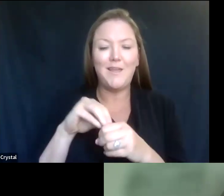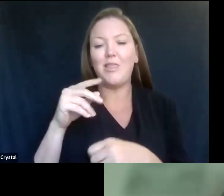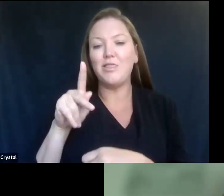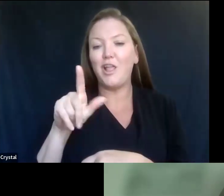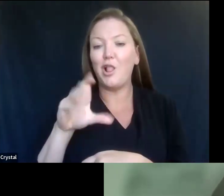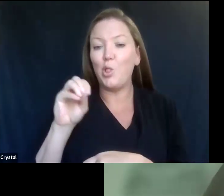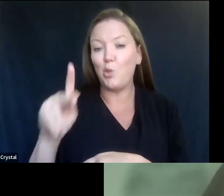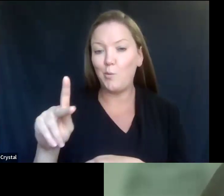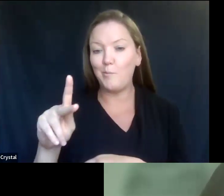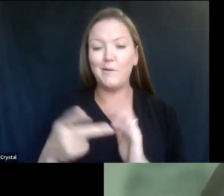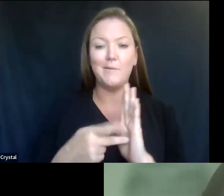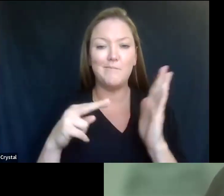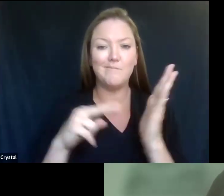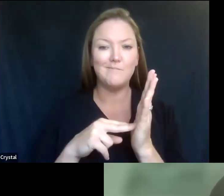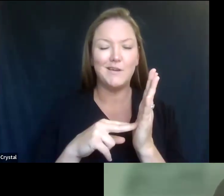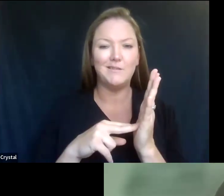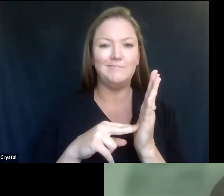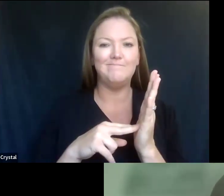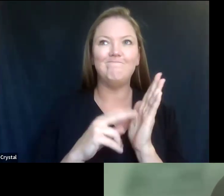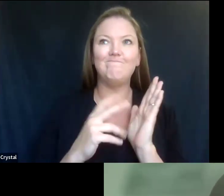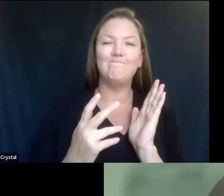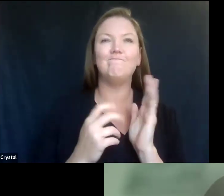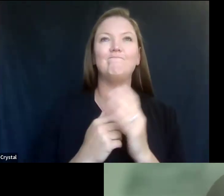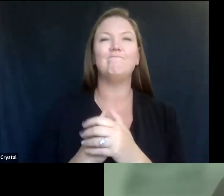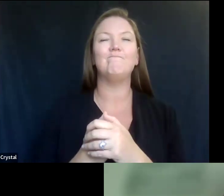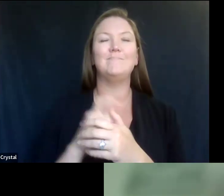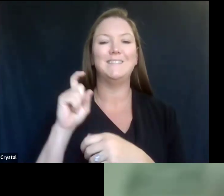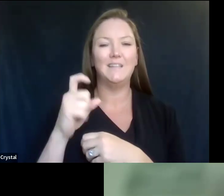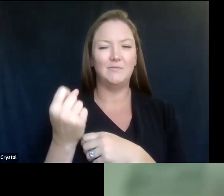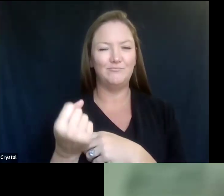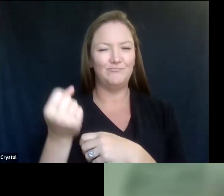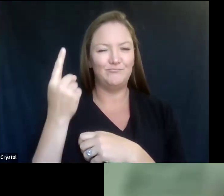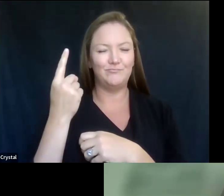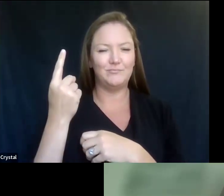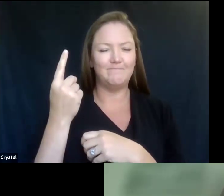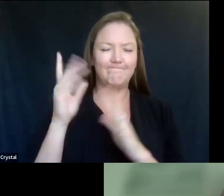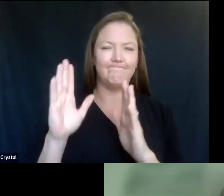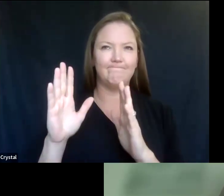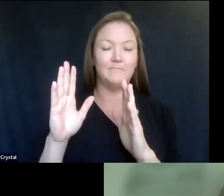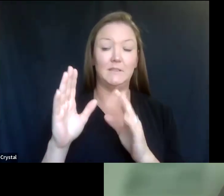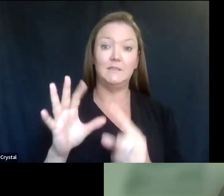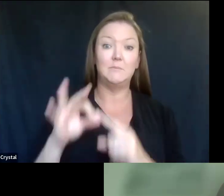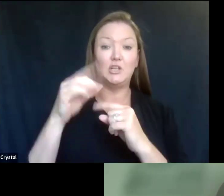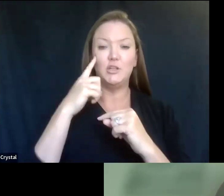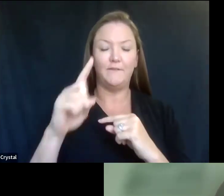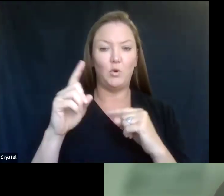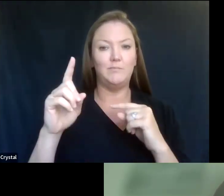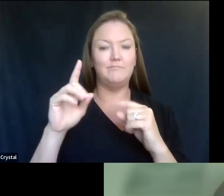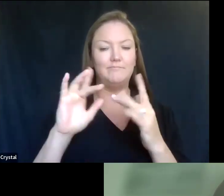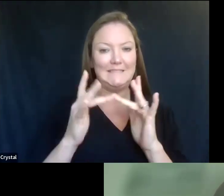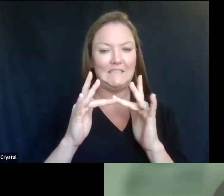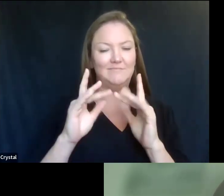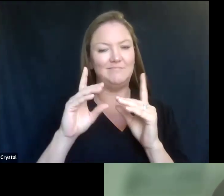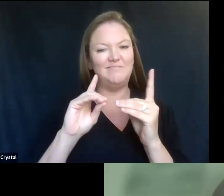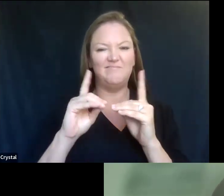you, for more of that, like contextual, especially when we're talking about digital equity, having that, having